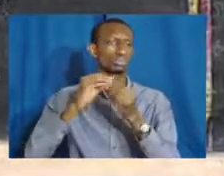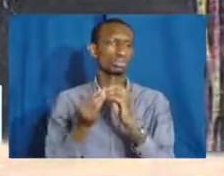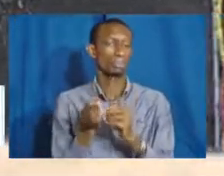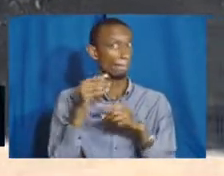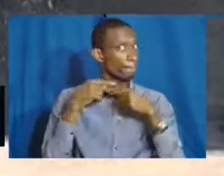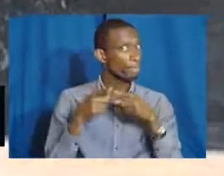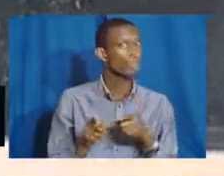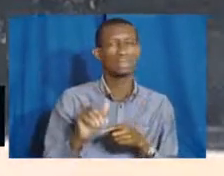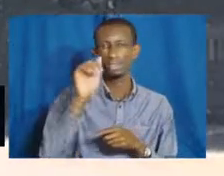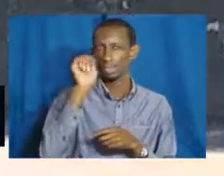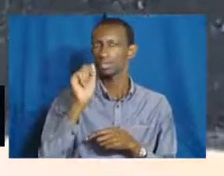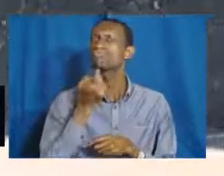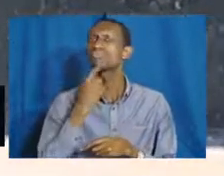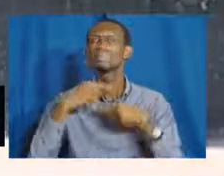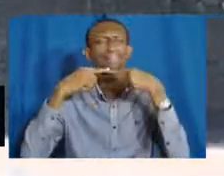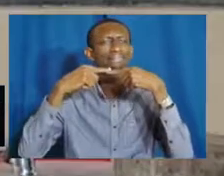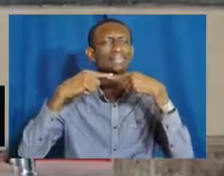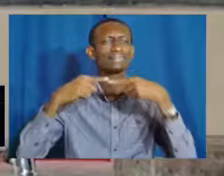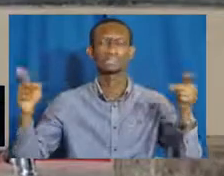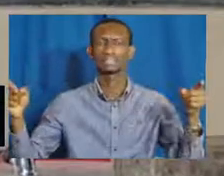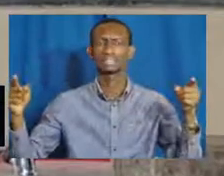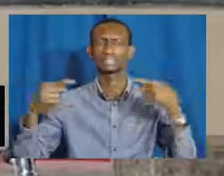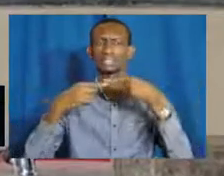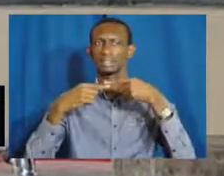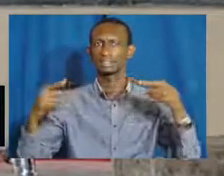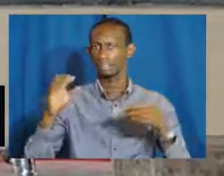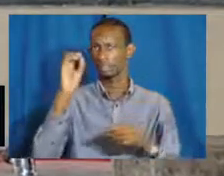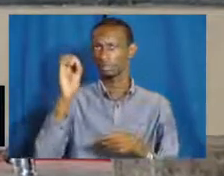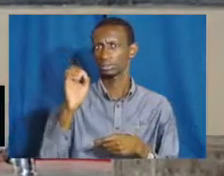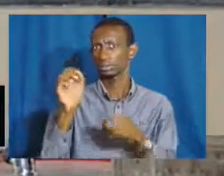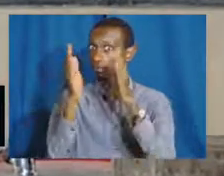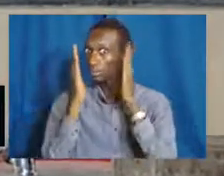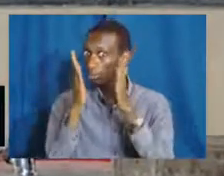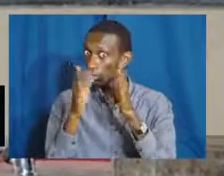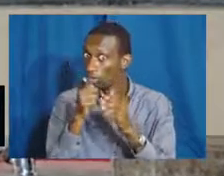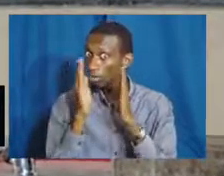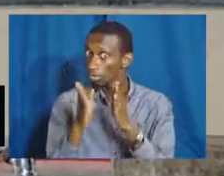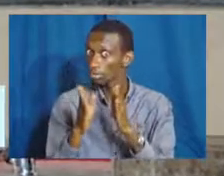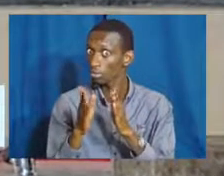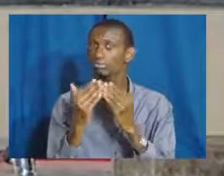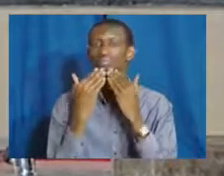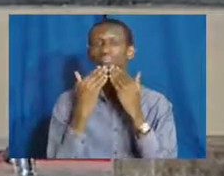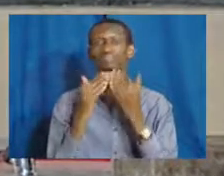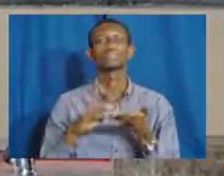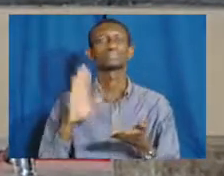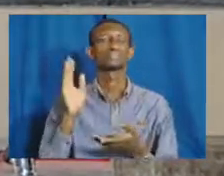0. Are we together? Are we together? Thank you very much. We are going to